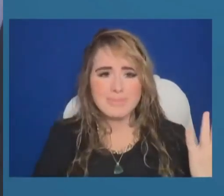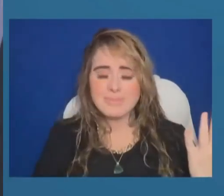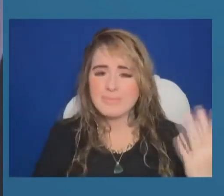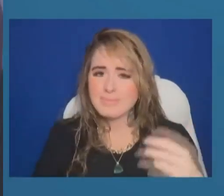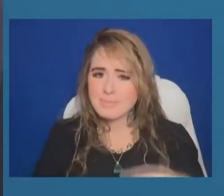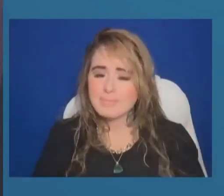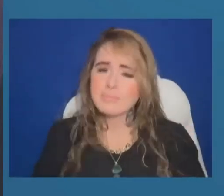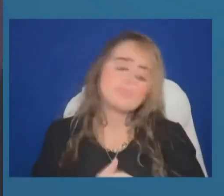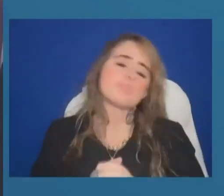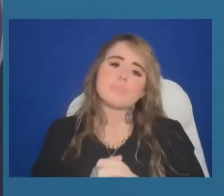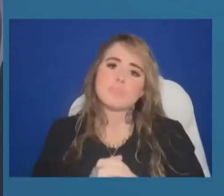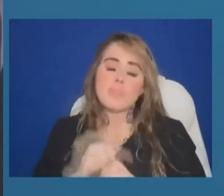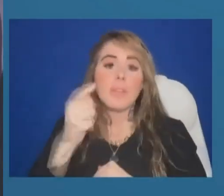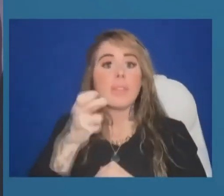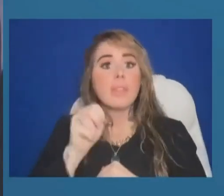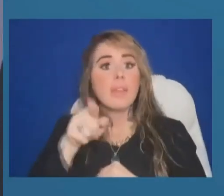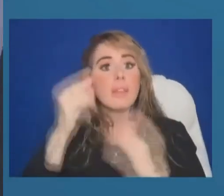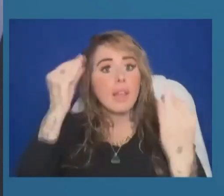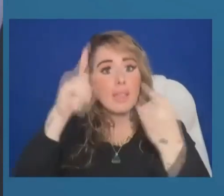And then you have